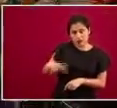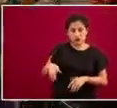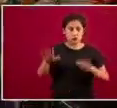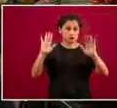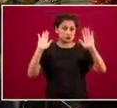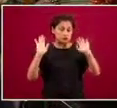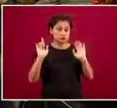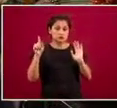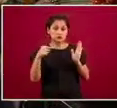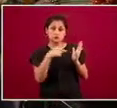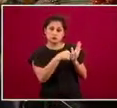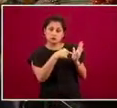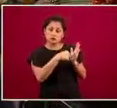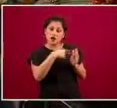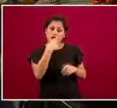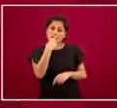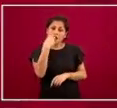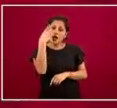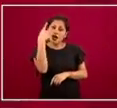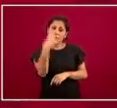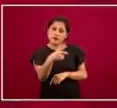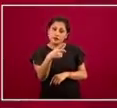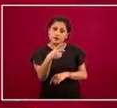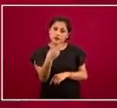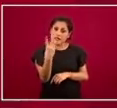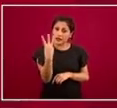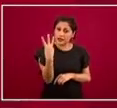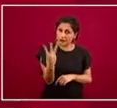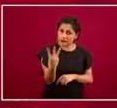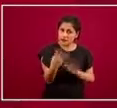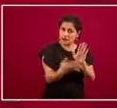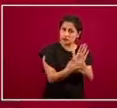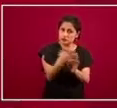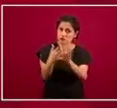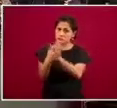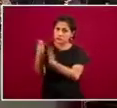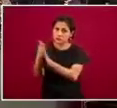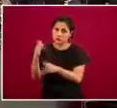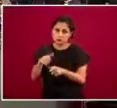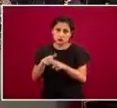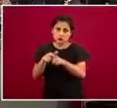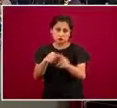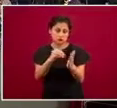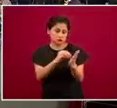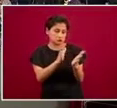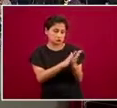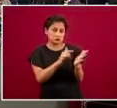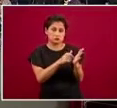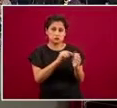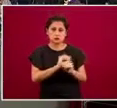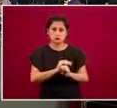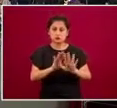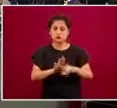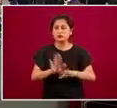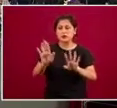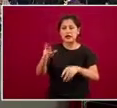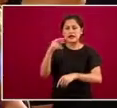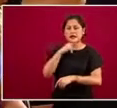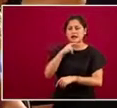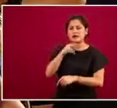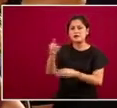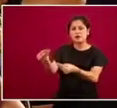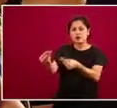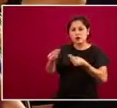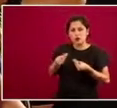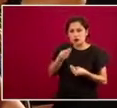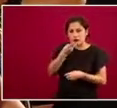and all the information is on the official Federal Gazette. It's only three major works of infrastructure. But